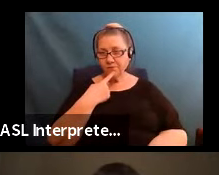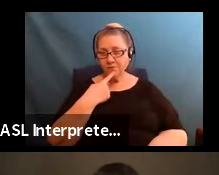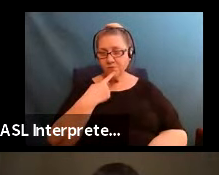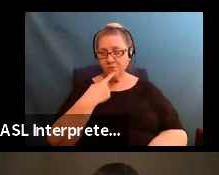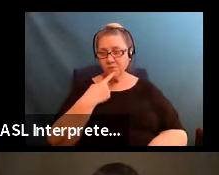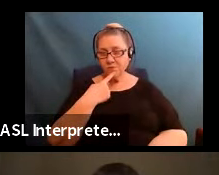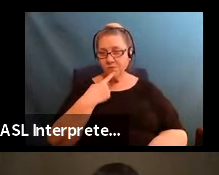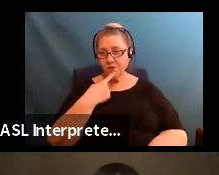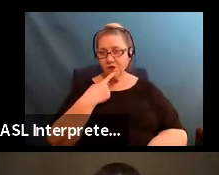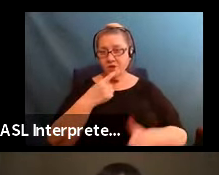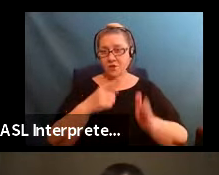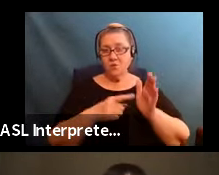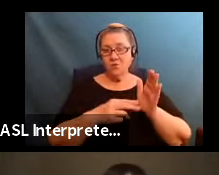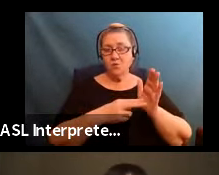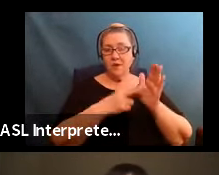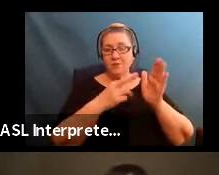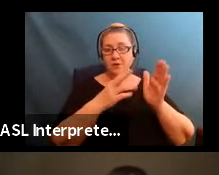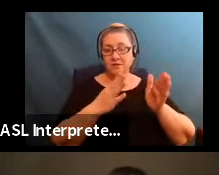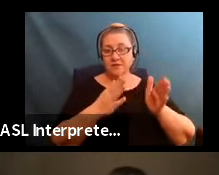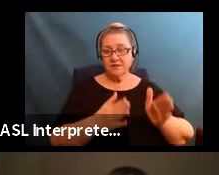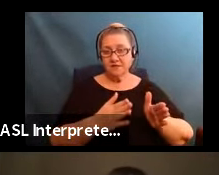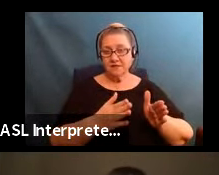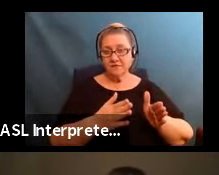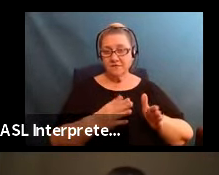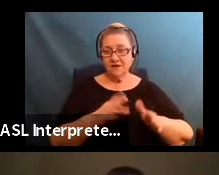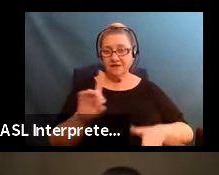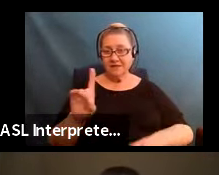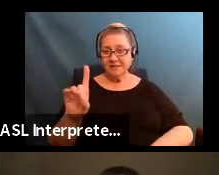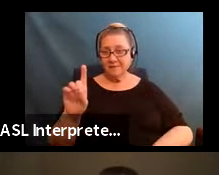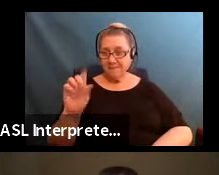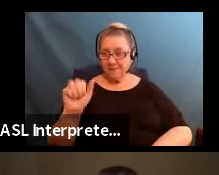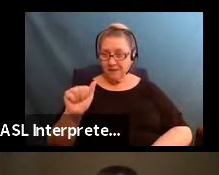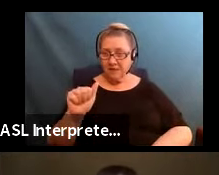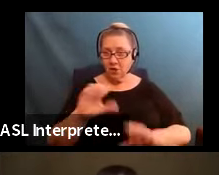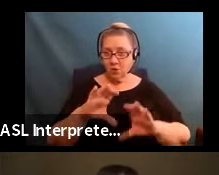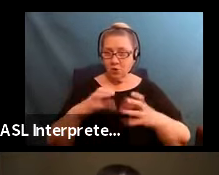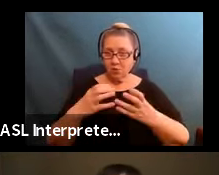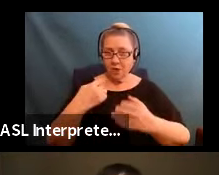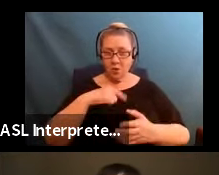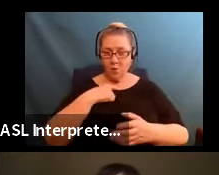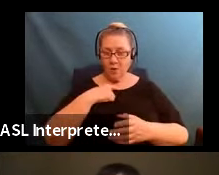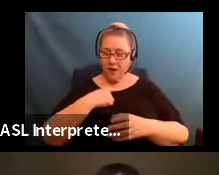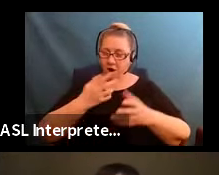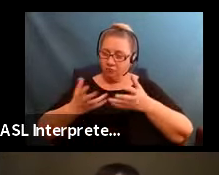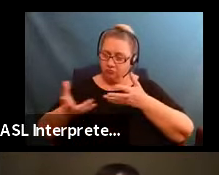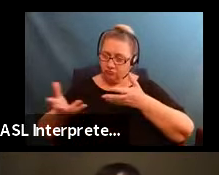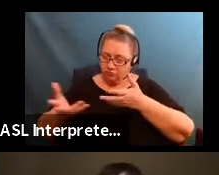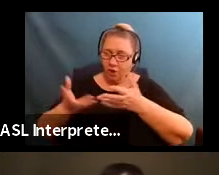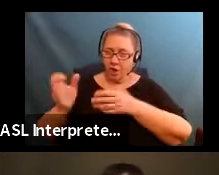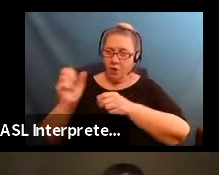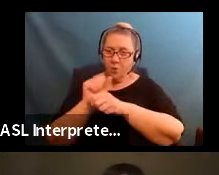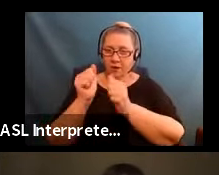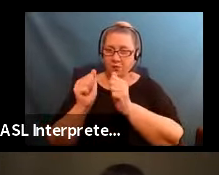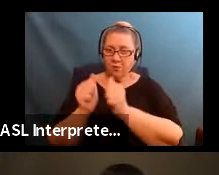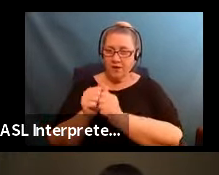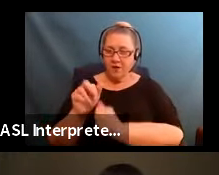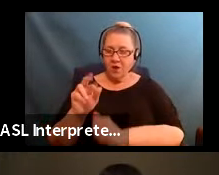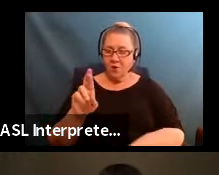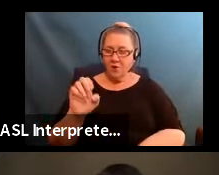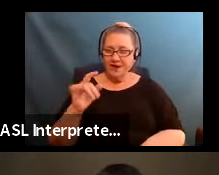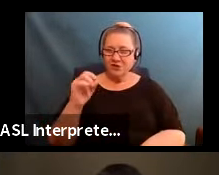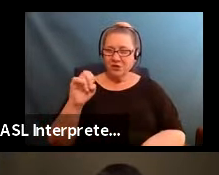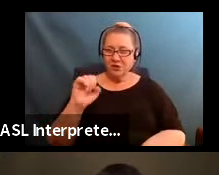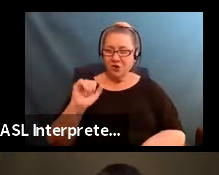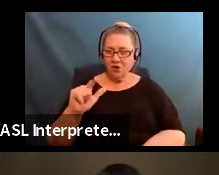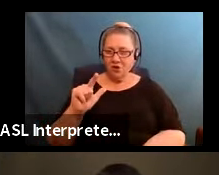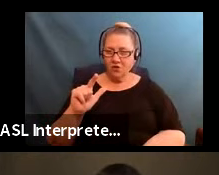the representatives that represent the disability group, and we are going to be working closely with a regional center and really making sure we